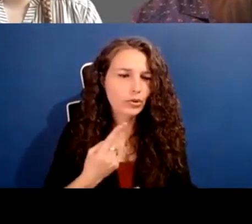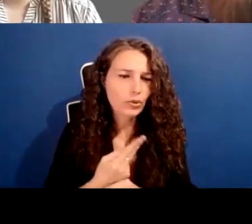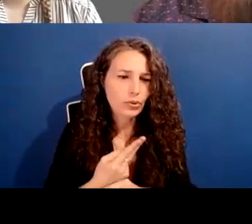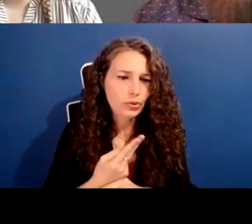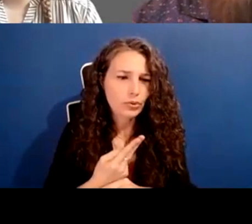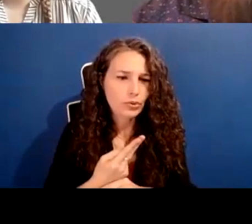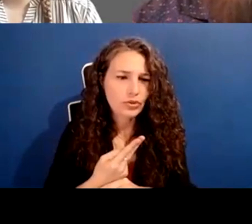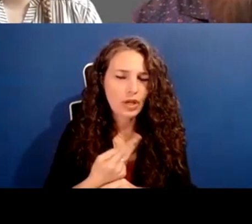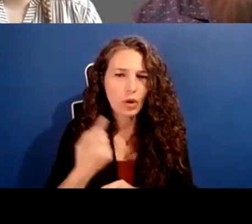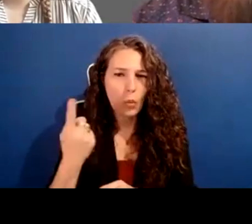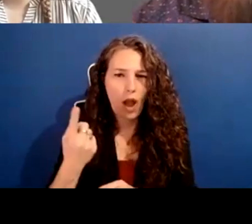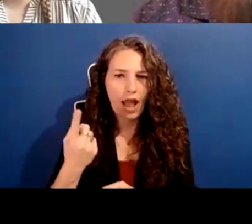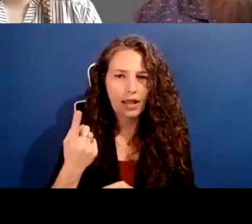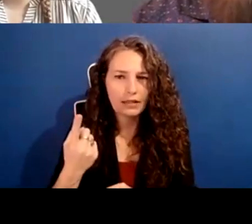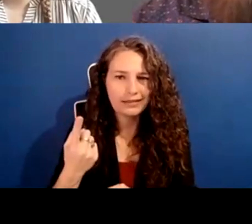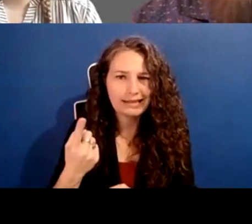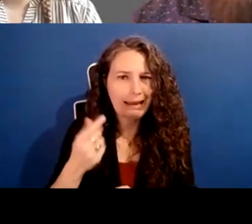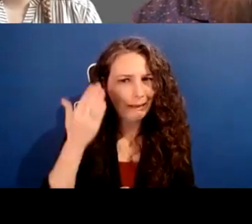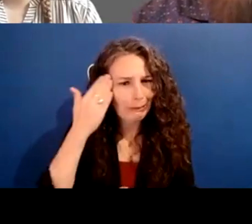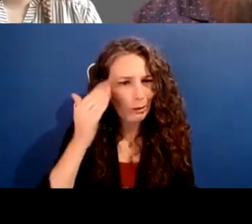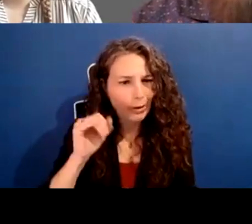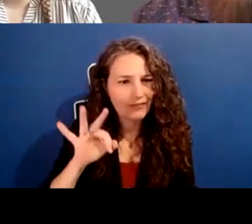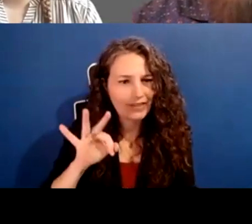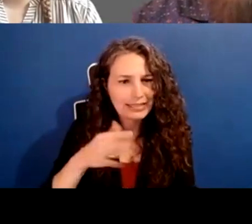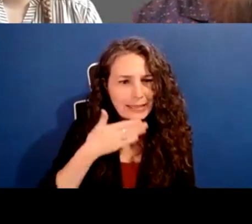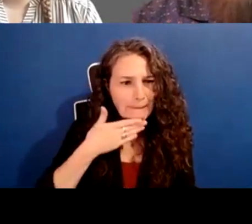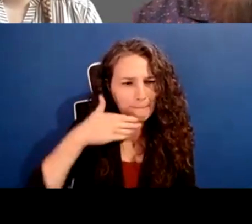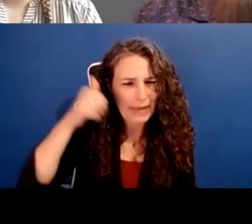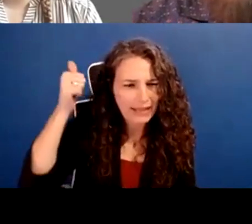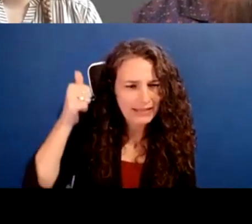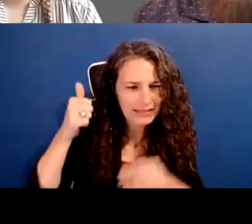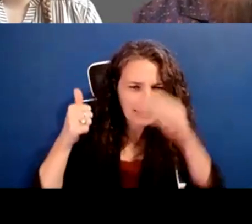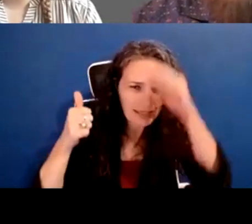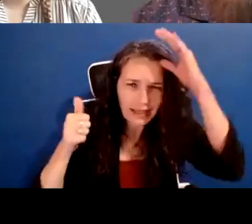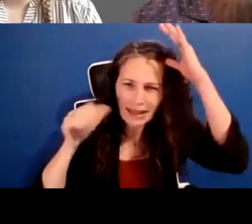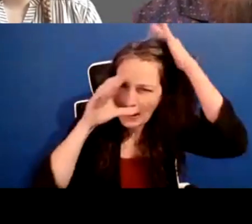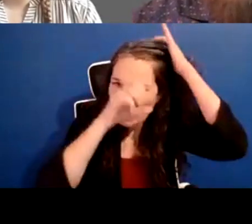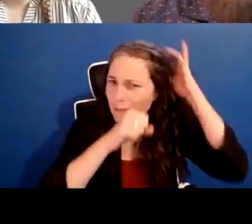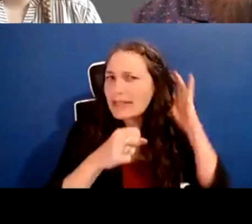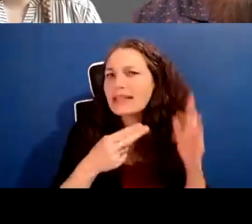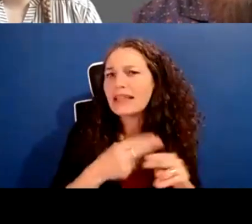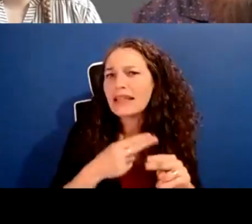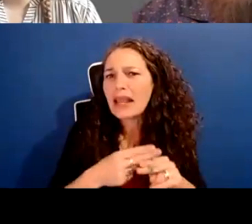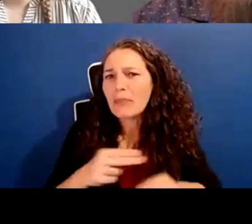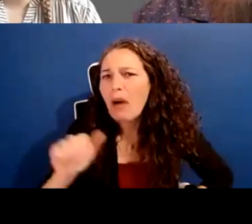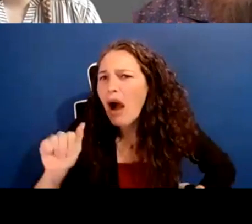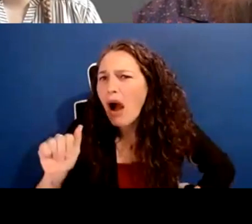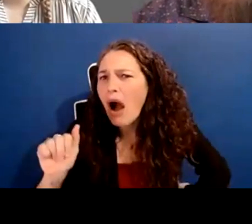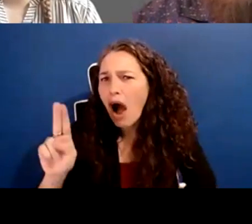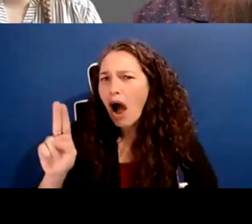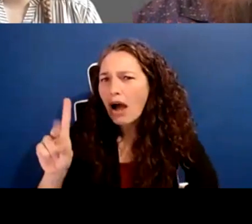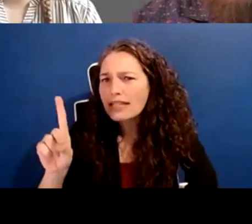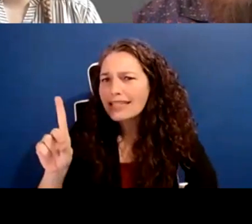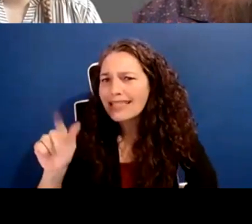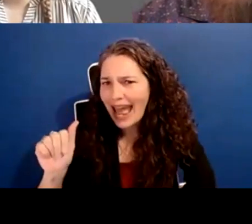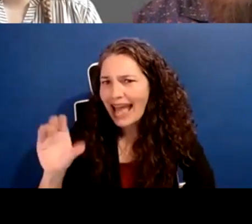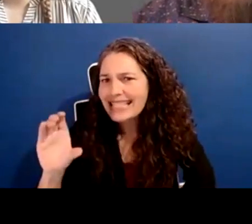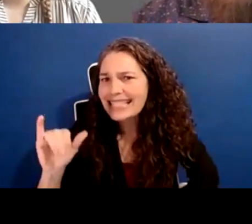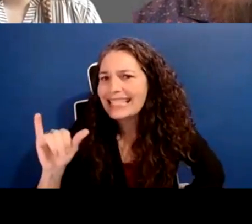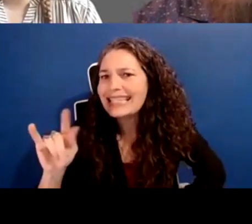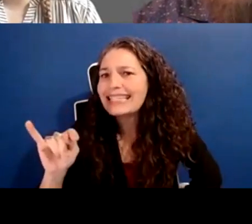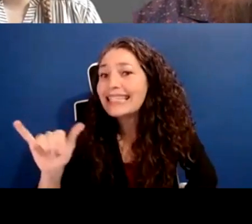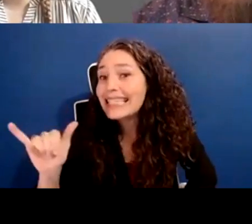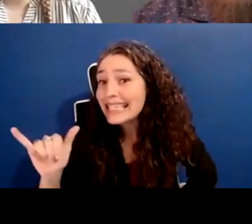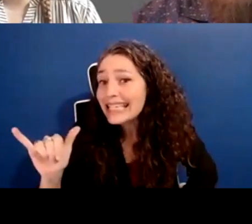It's definitely kind of, I think, maybe antiquated in some ways, but it's just what I happen to learn on. But I think a lot of the audio editing softwares